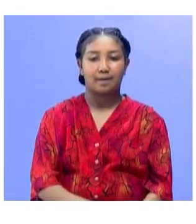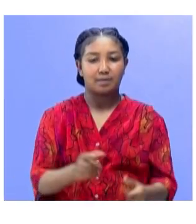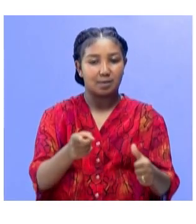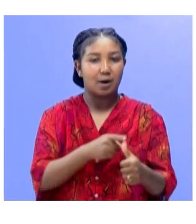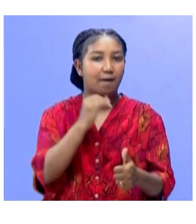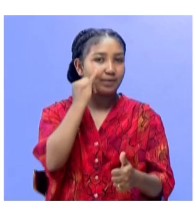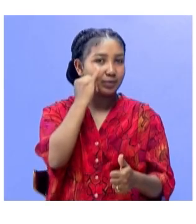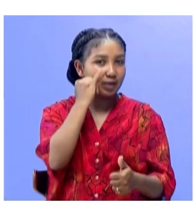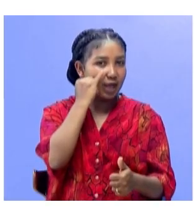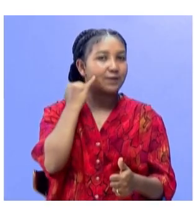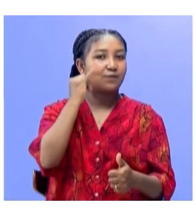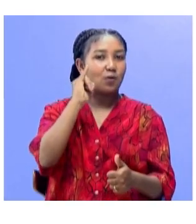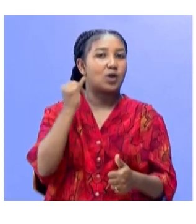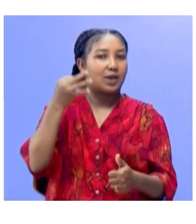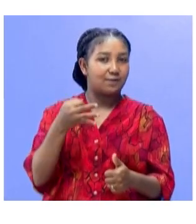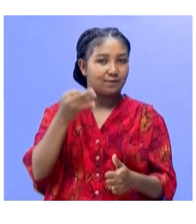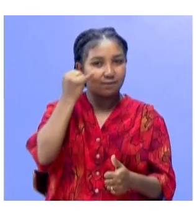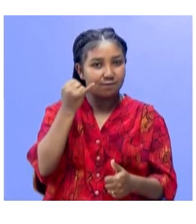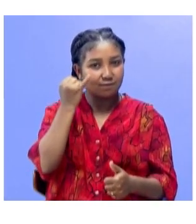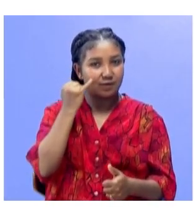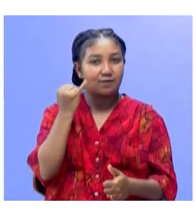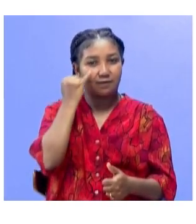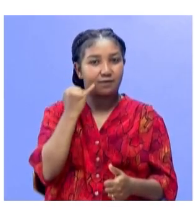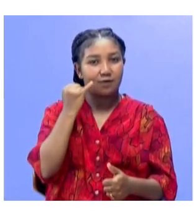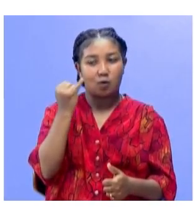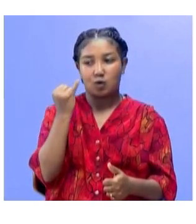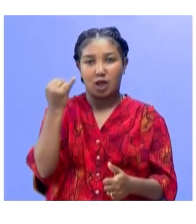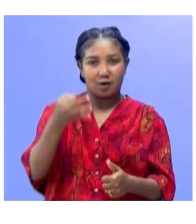clause. All right? If clause.